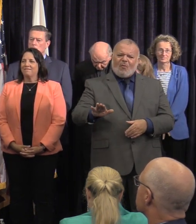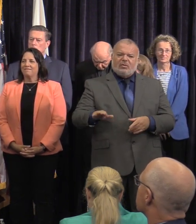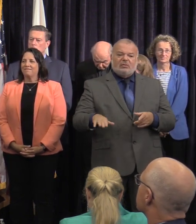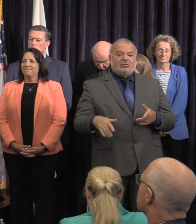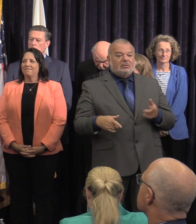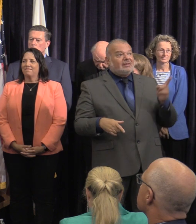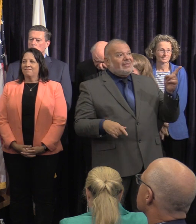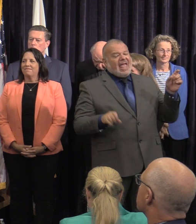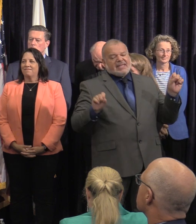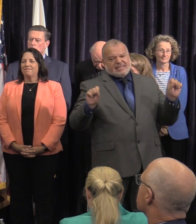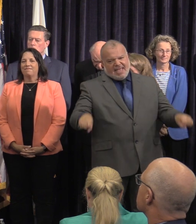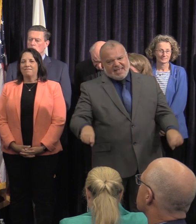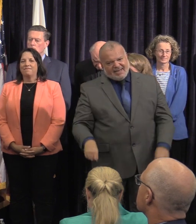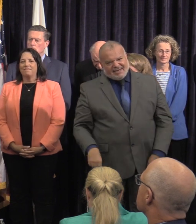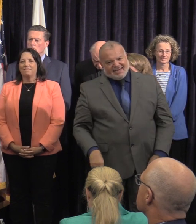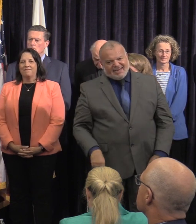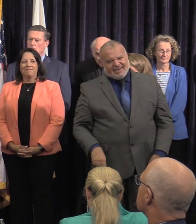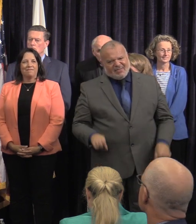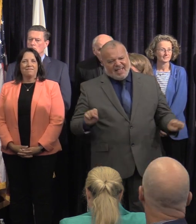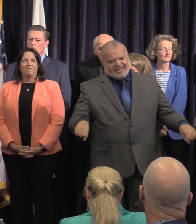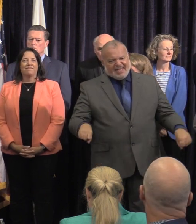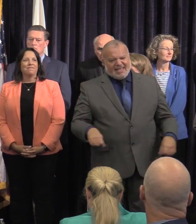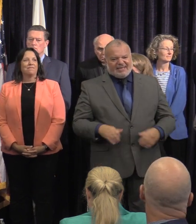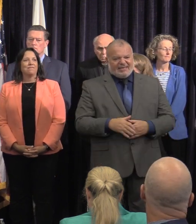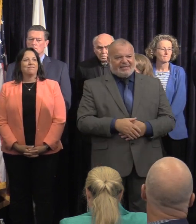collectively can better get to where we need to be.